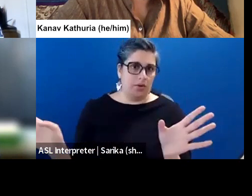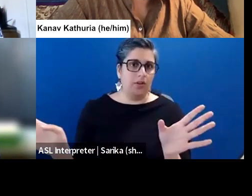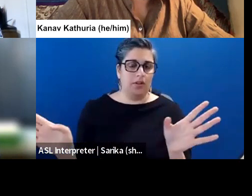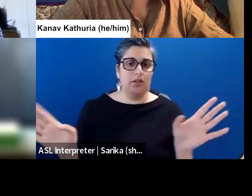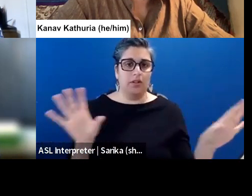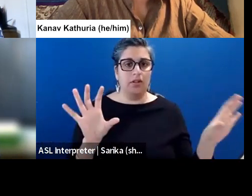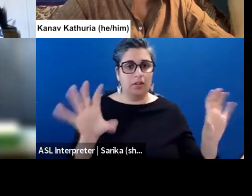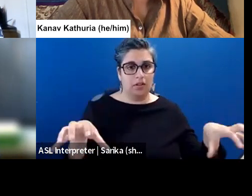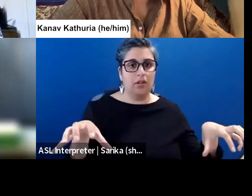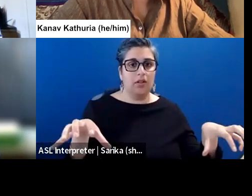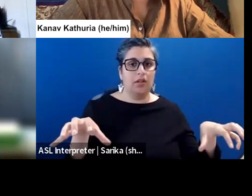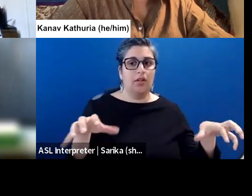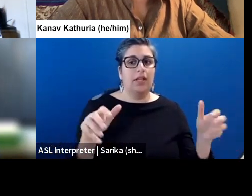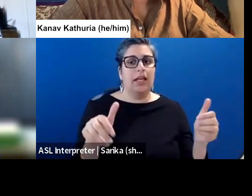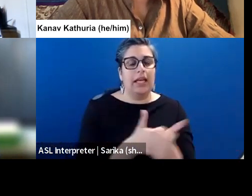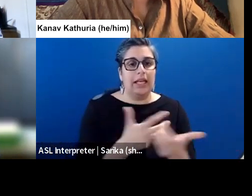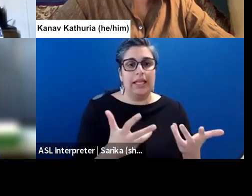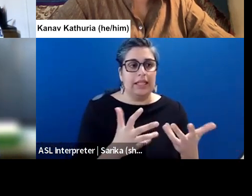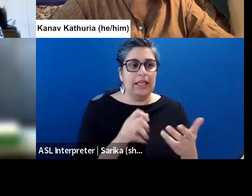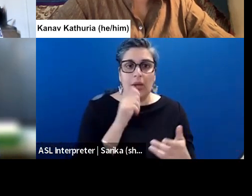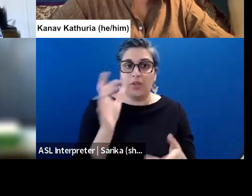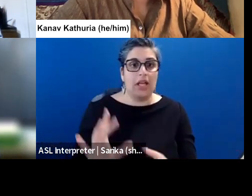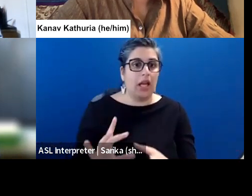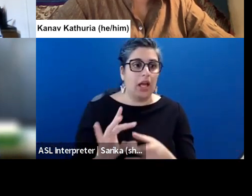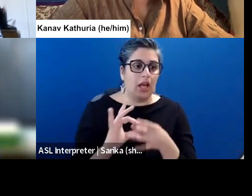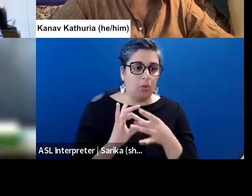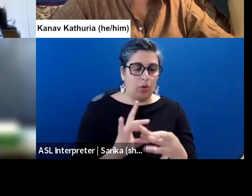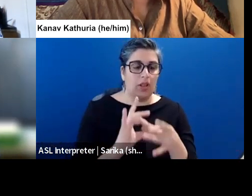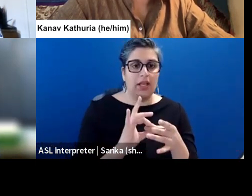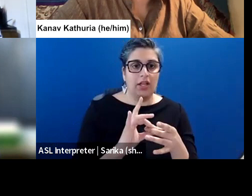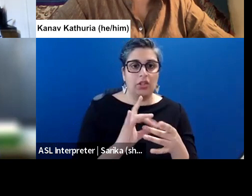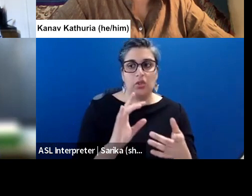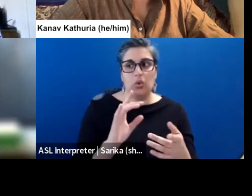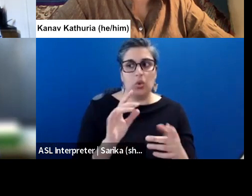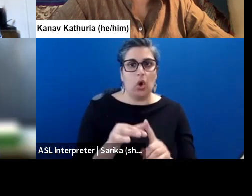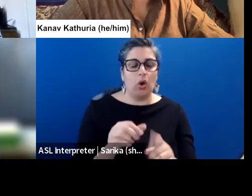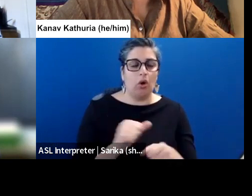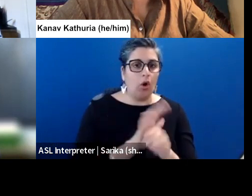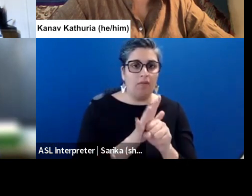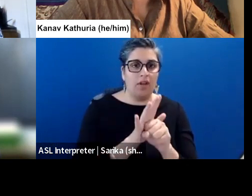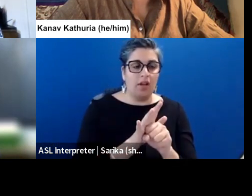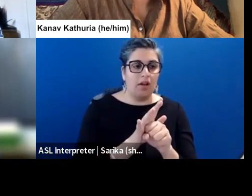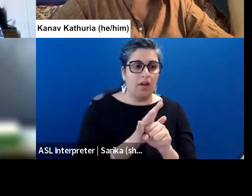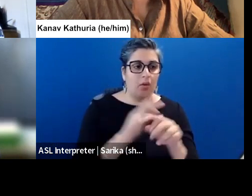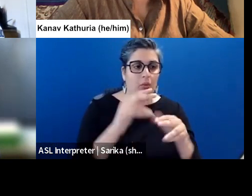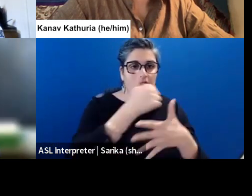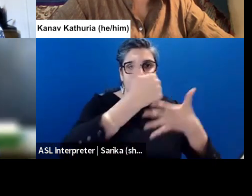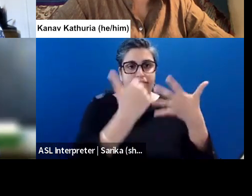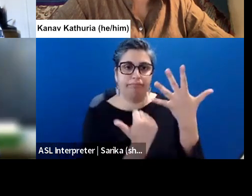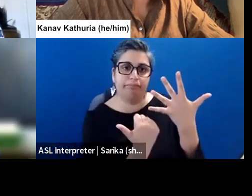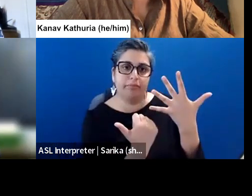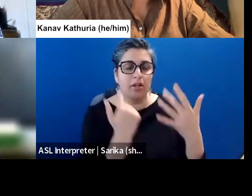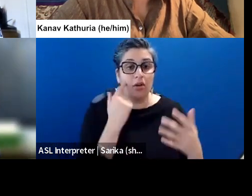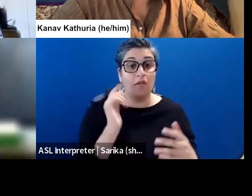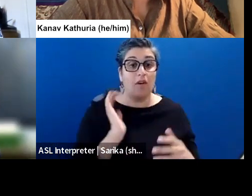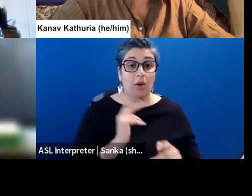other than care related to COVID was deprioritized across the board. And so for our folks who often